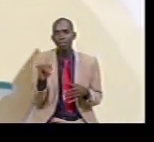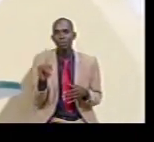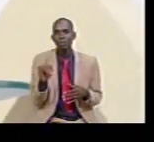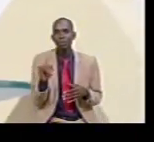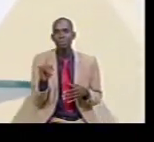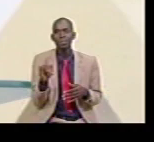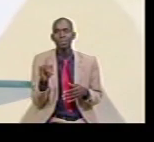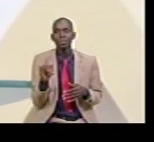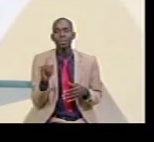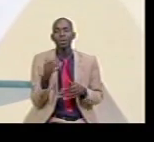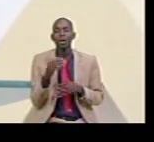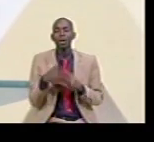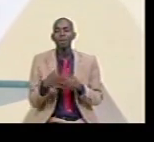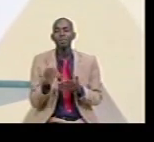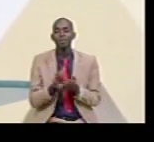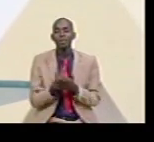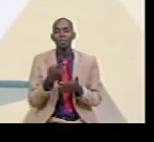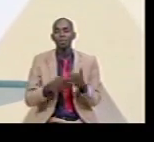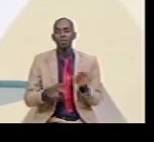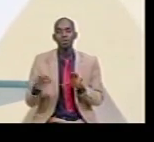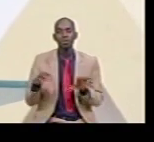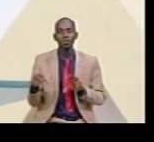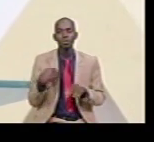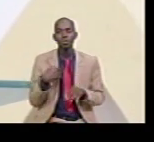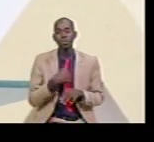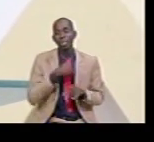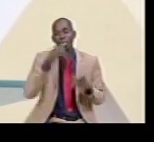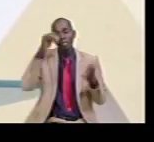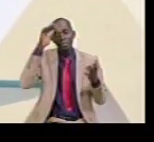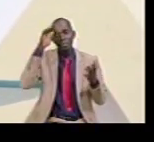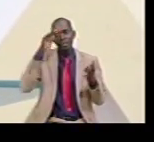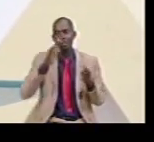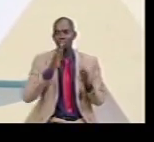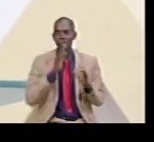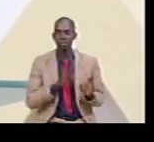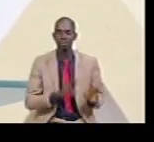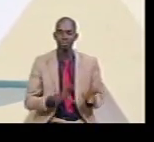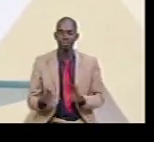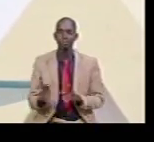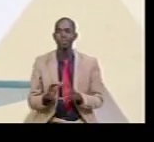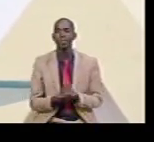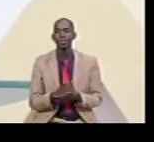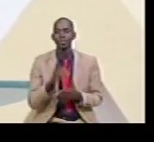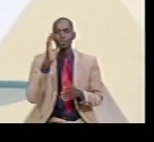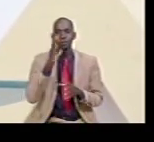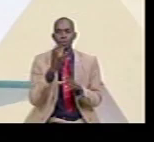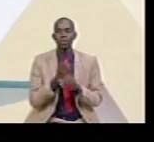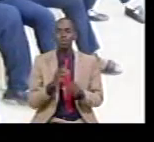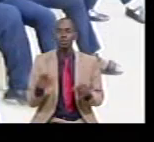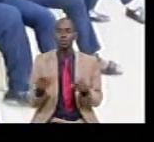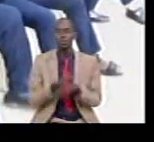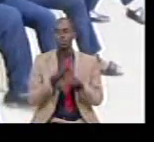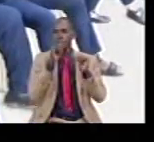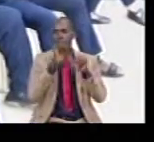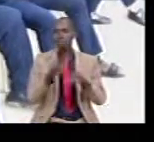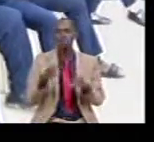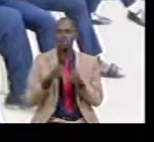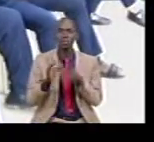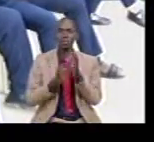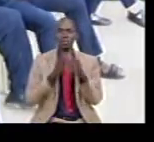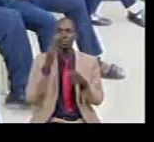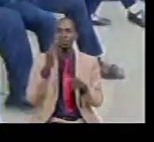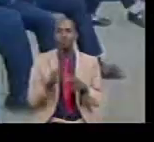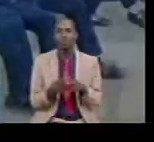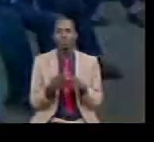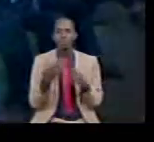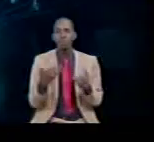What do you expect? Get ready, get ready. You get your full blessing in Jesus' name. The adult